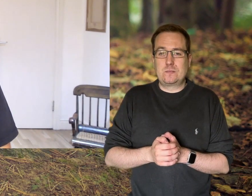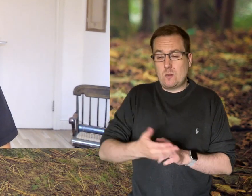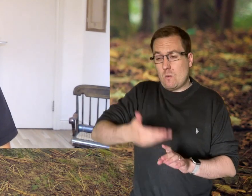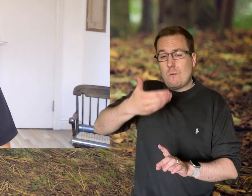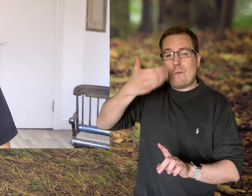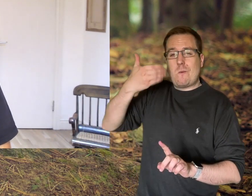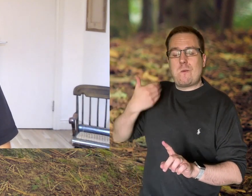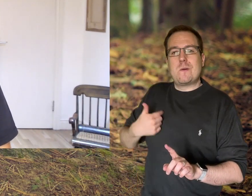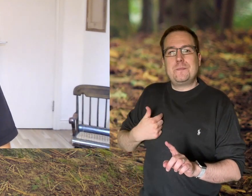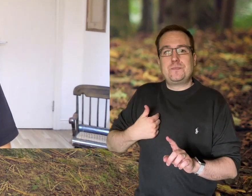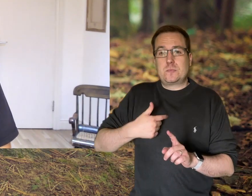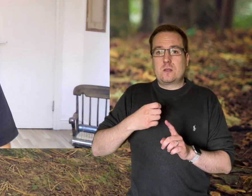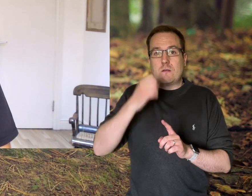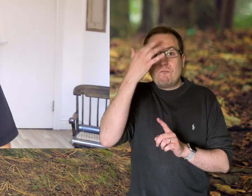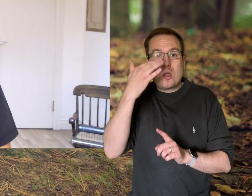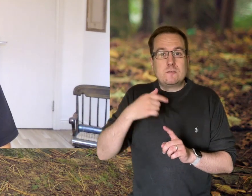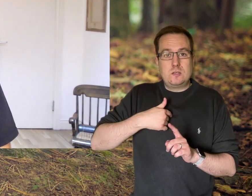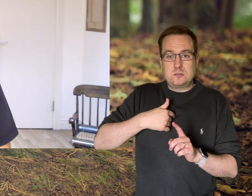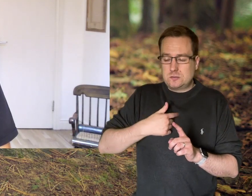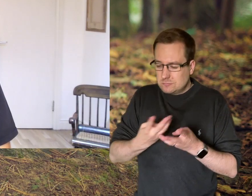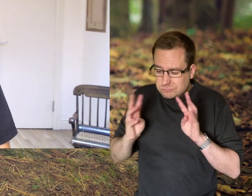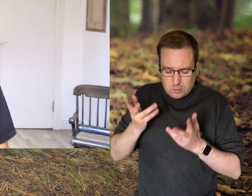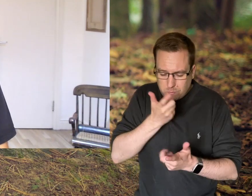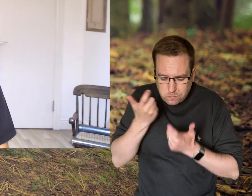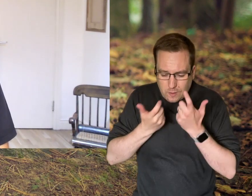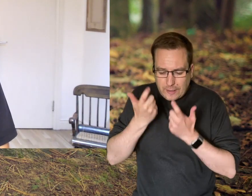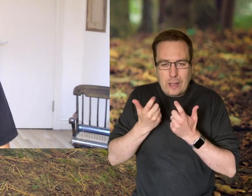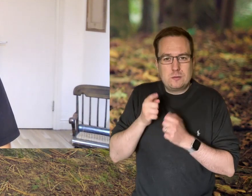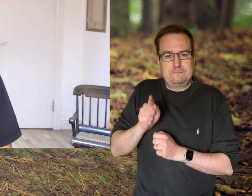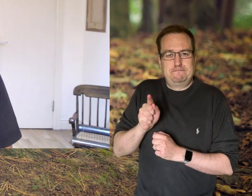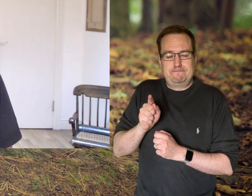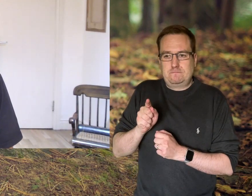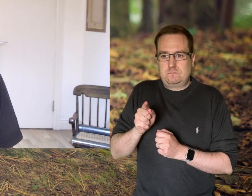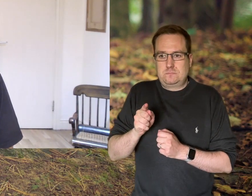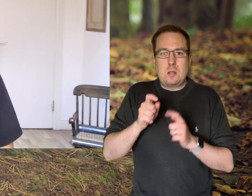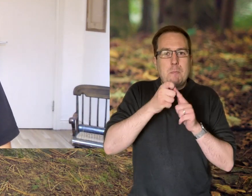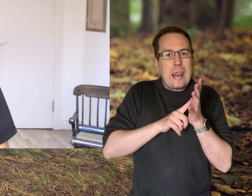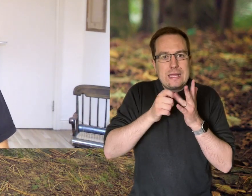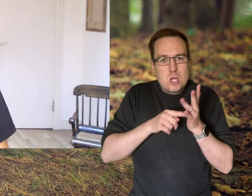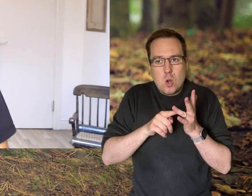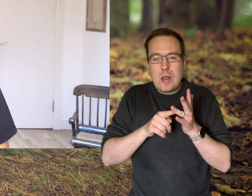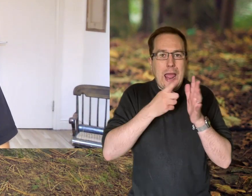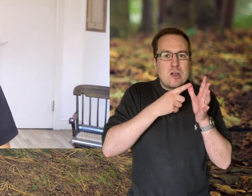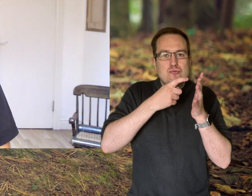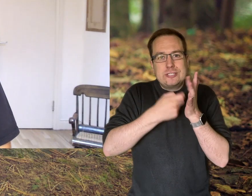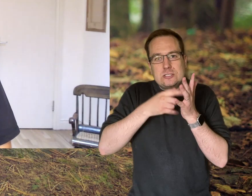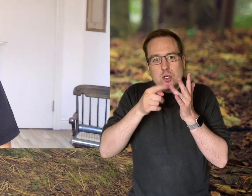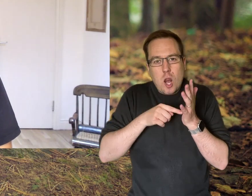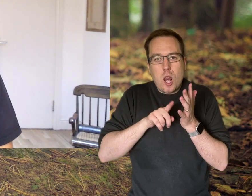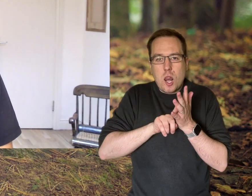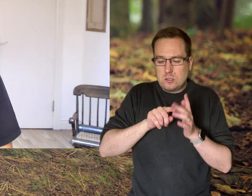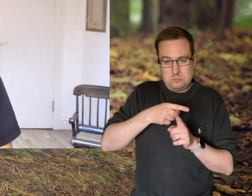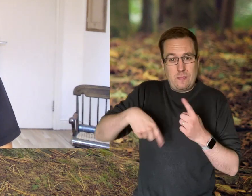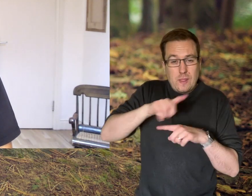about the household and how it was to be organised. Thinkers like Plato, and Aristotle, maybe names that you've heard of,